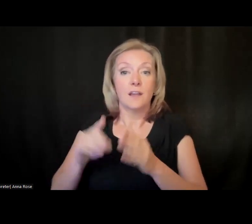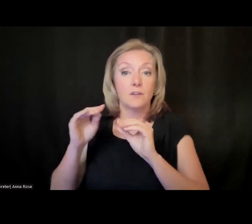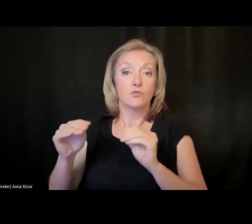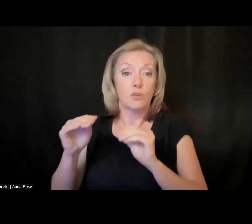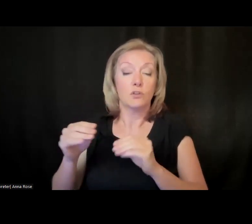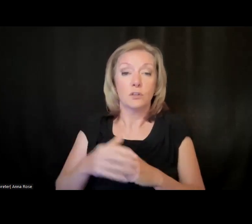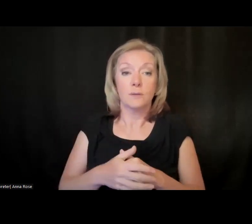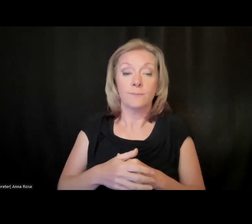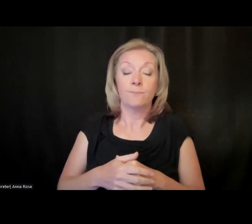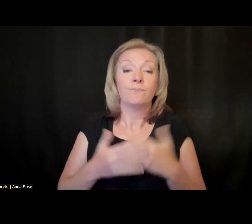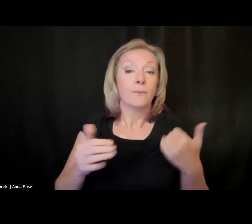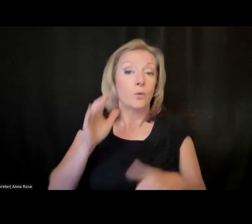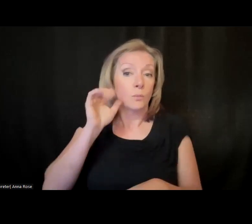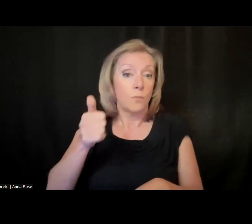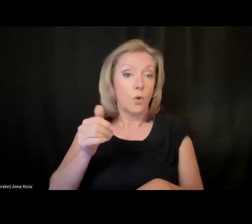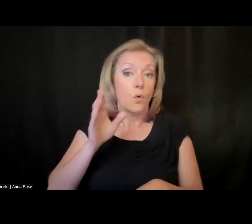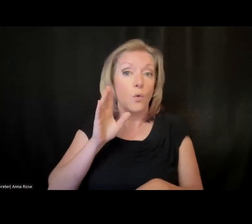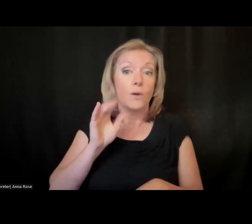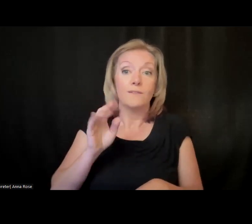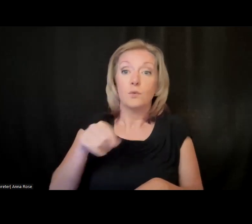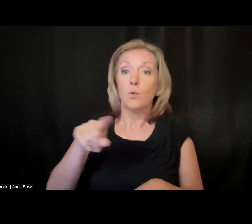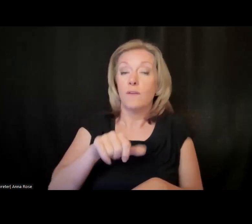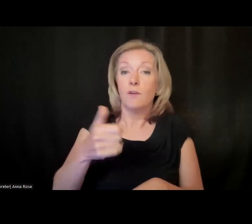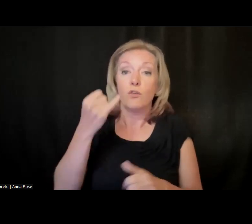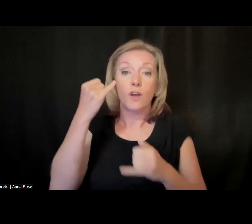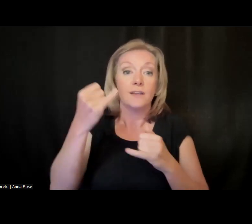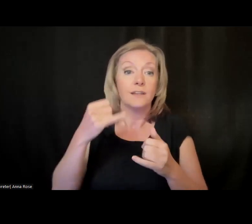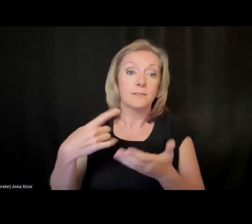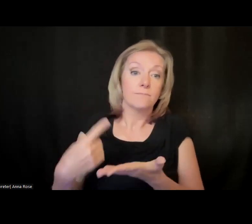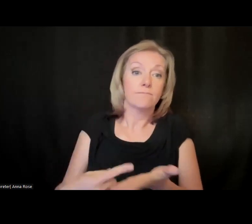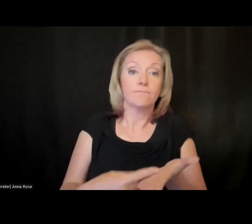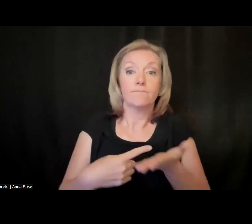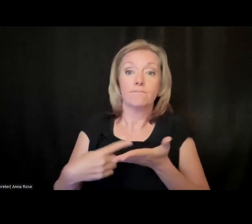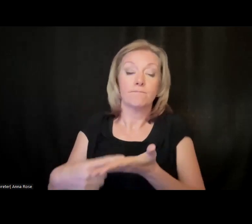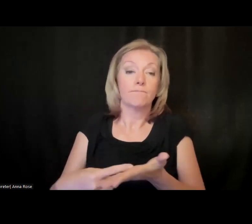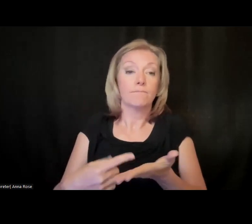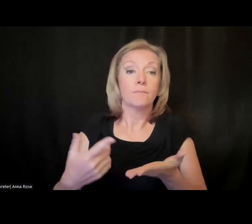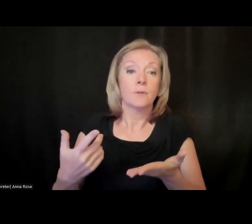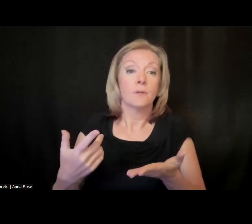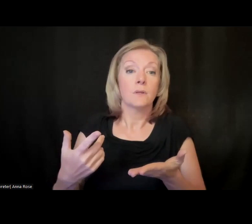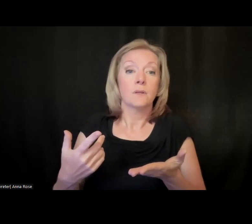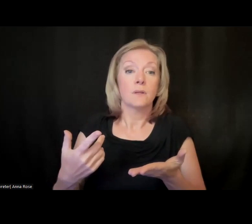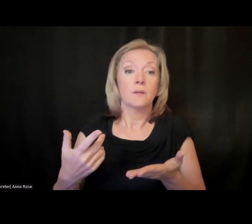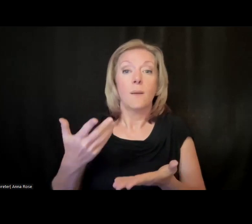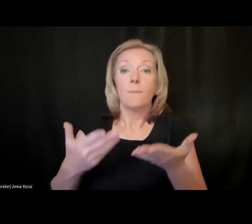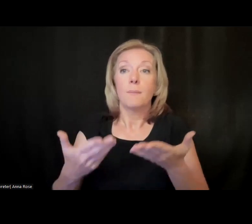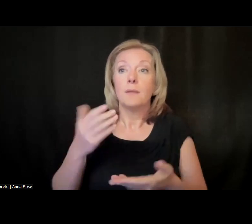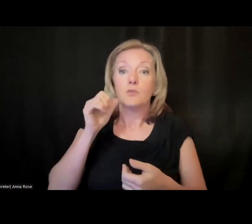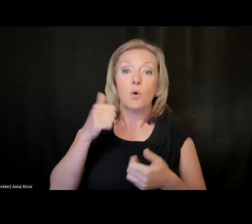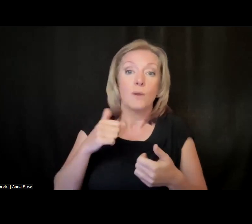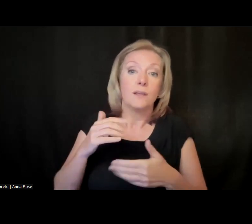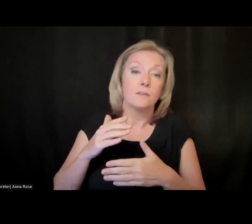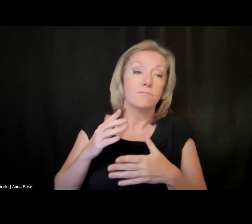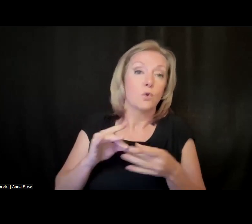but tomorrow I will say if people have other ideas, let's start the day tomorrow just saying, what did I miss as a